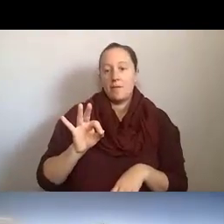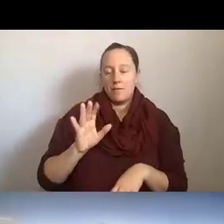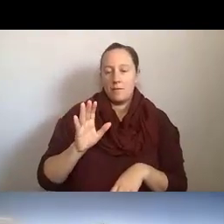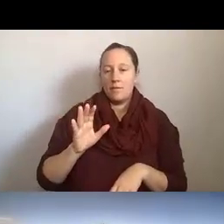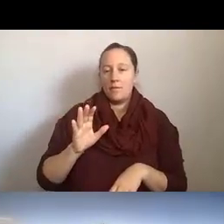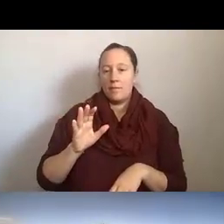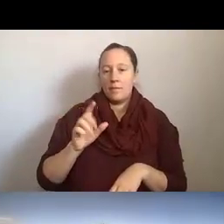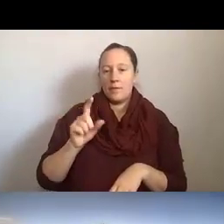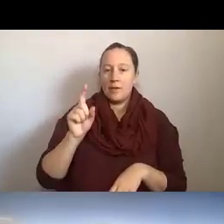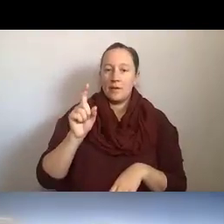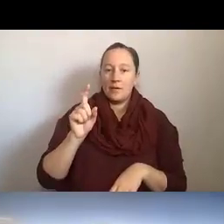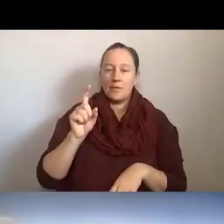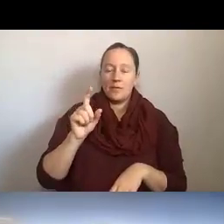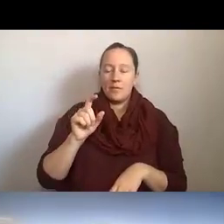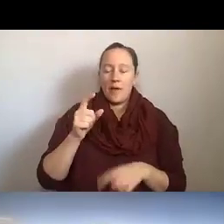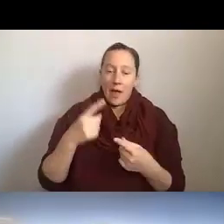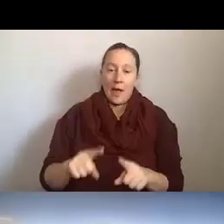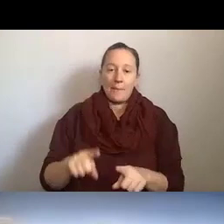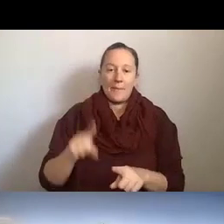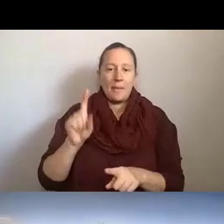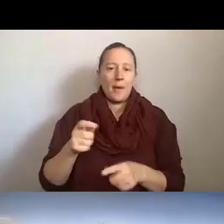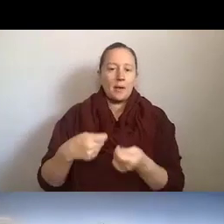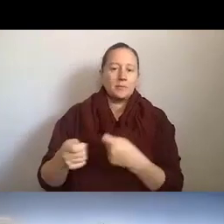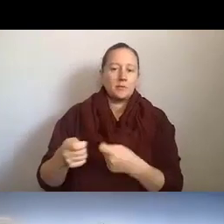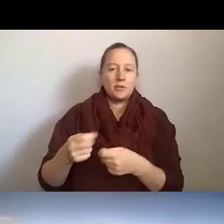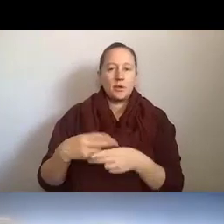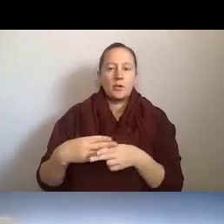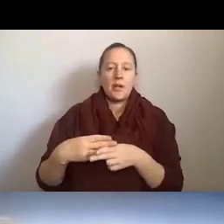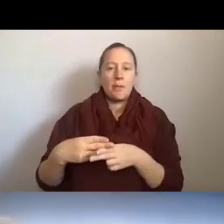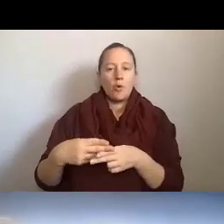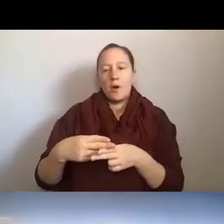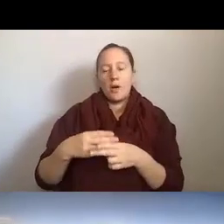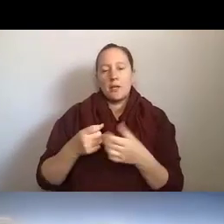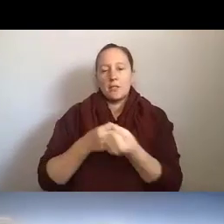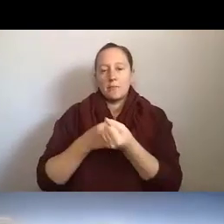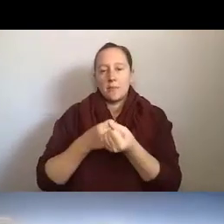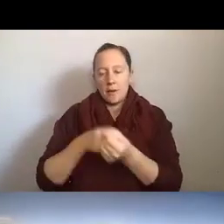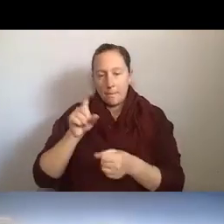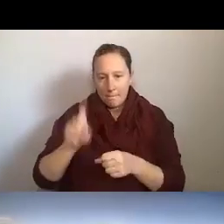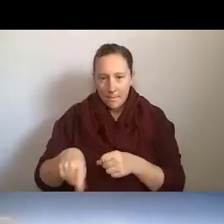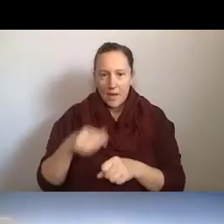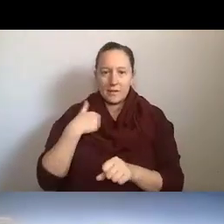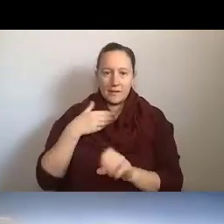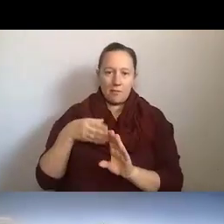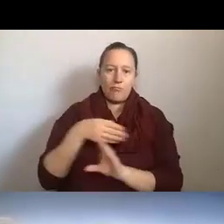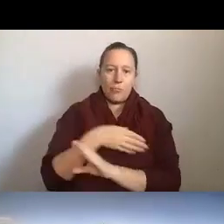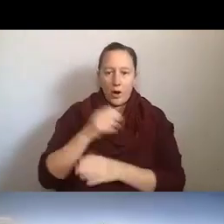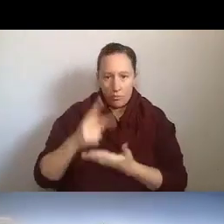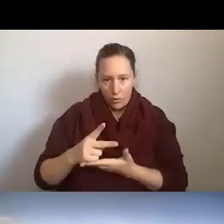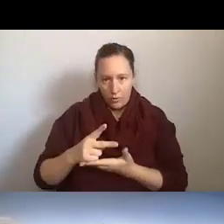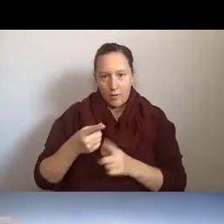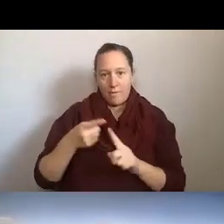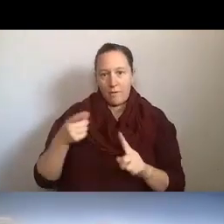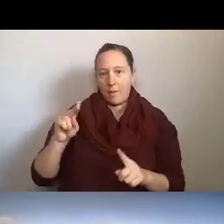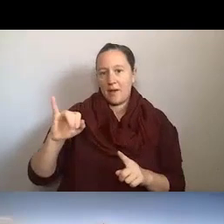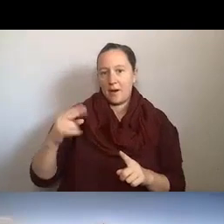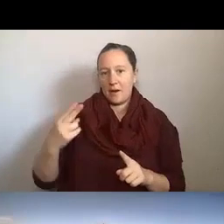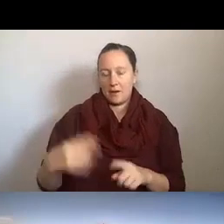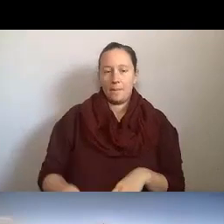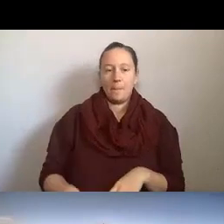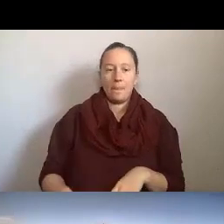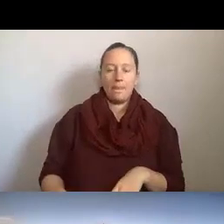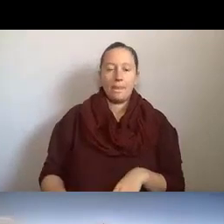notice through Xtrain, on the termination notice in box 8, they can summarize their progress report